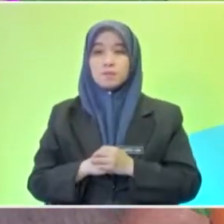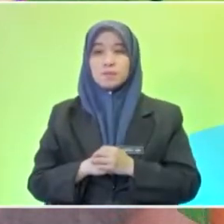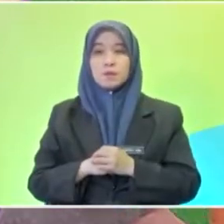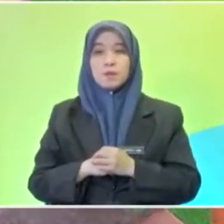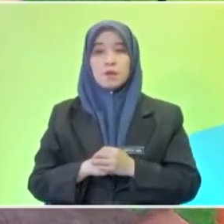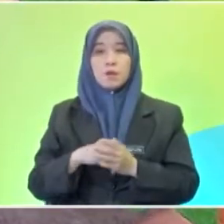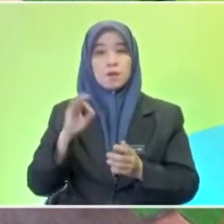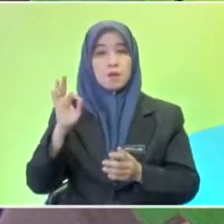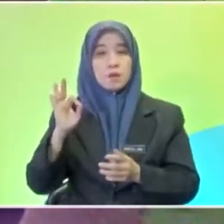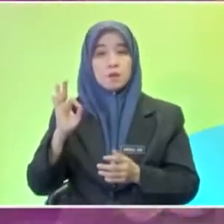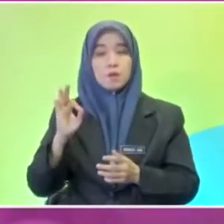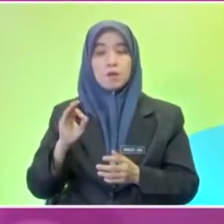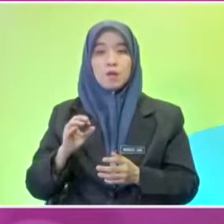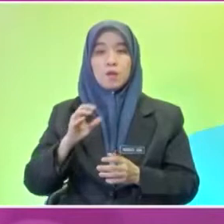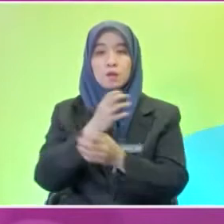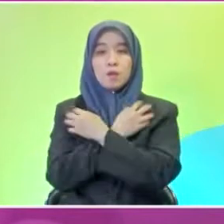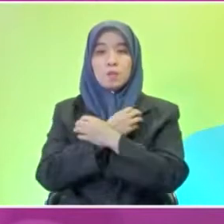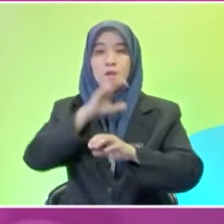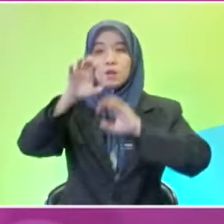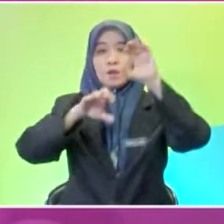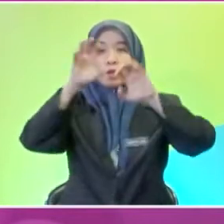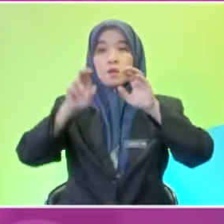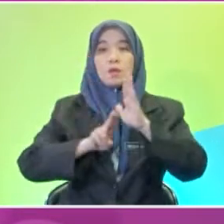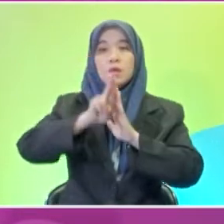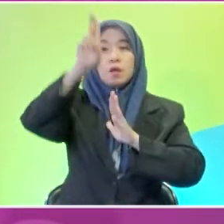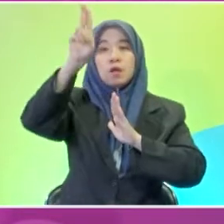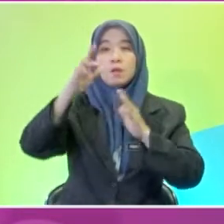The bear climbed up the big tree.